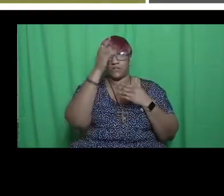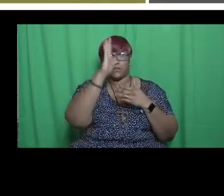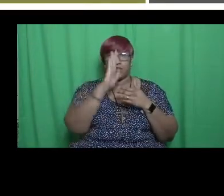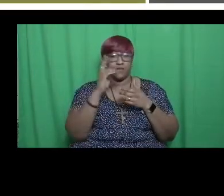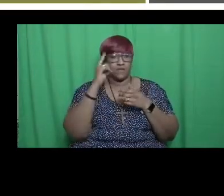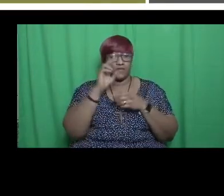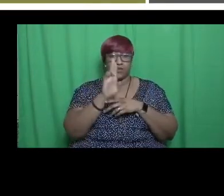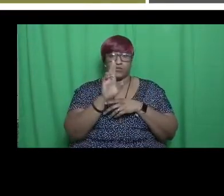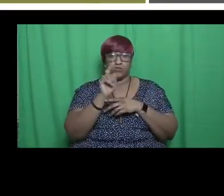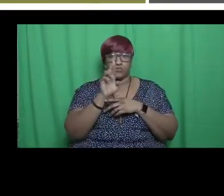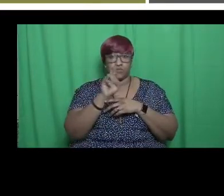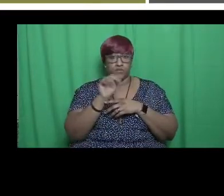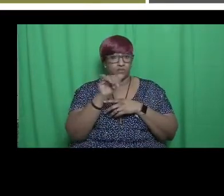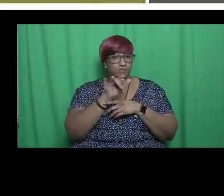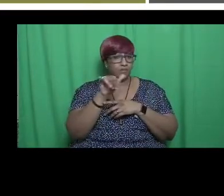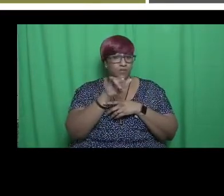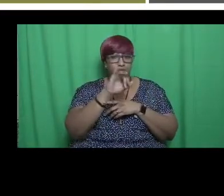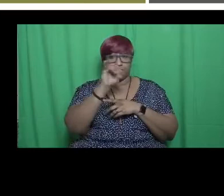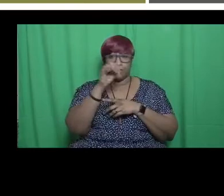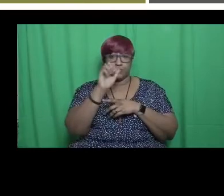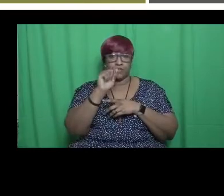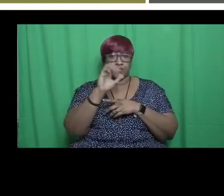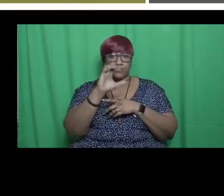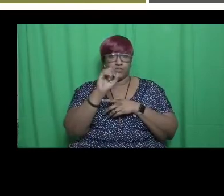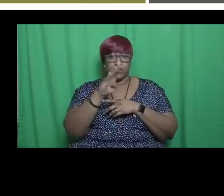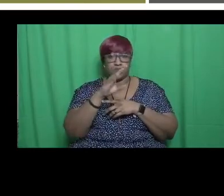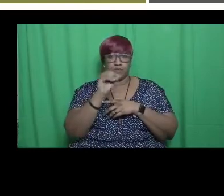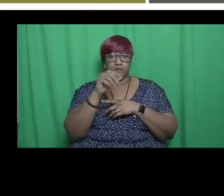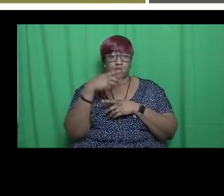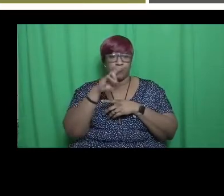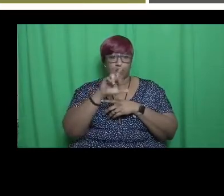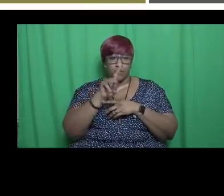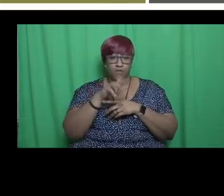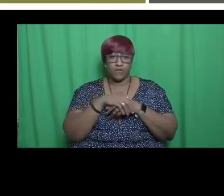U-turn. Jacob made a U-turn. David made a U-turn. Paul